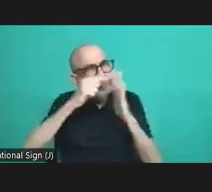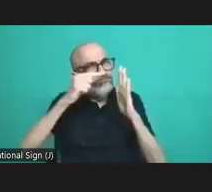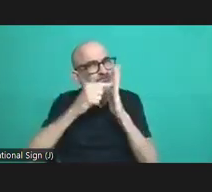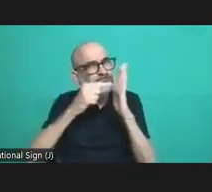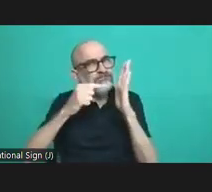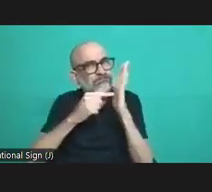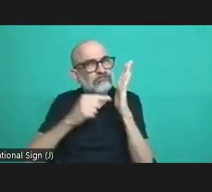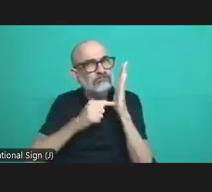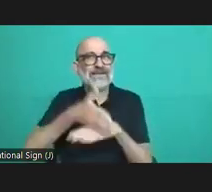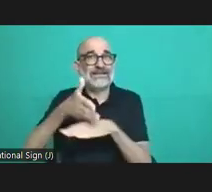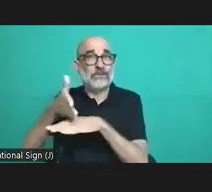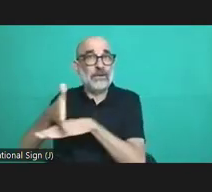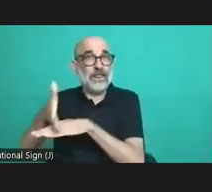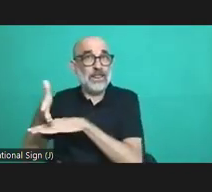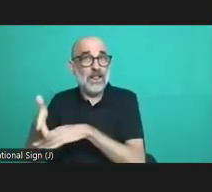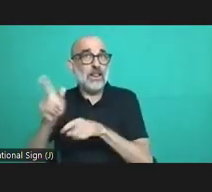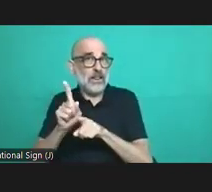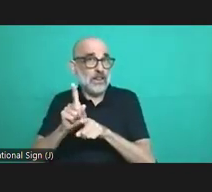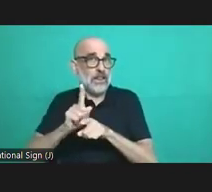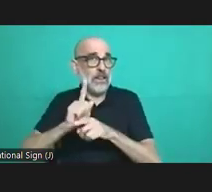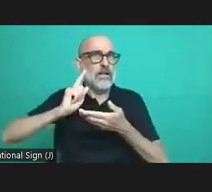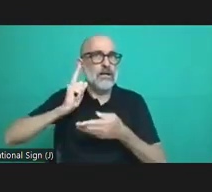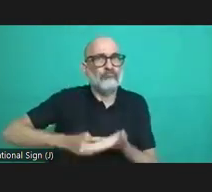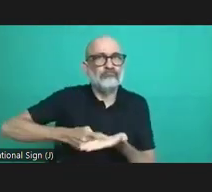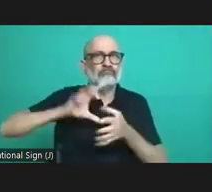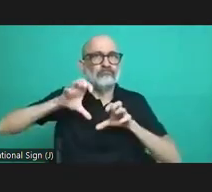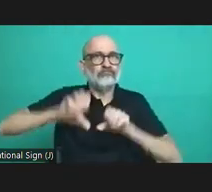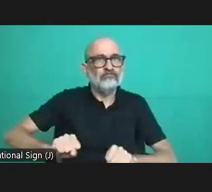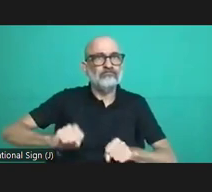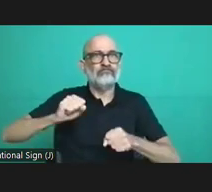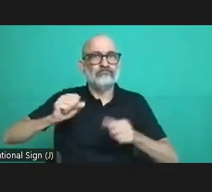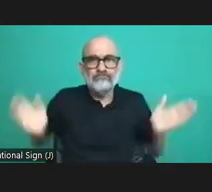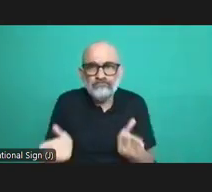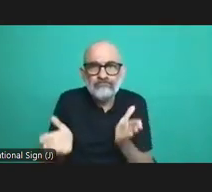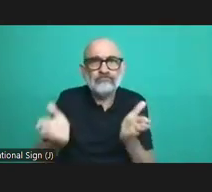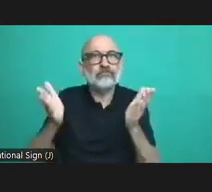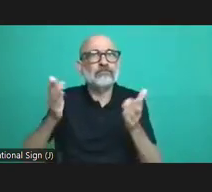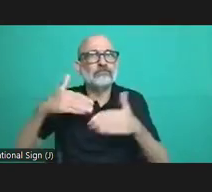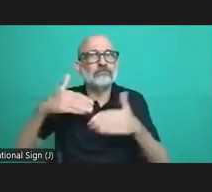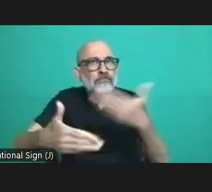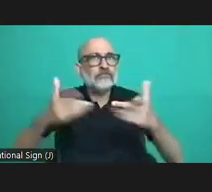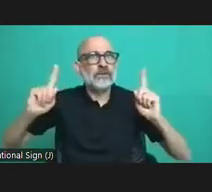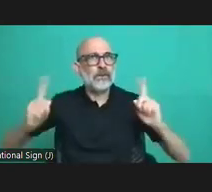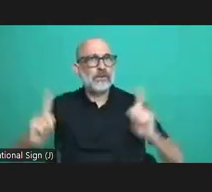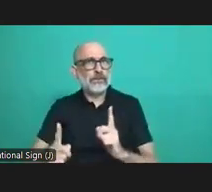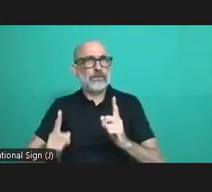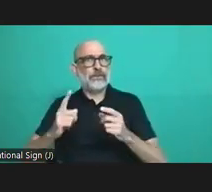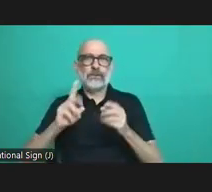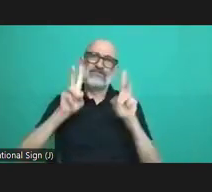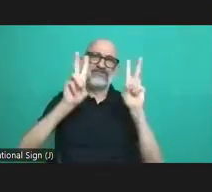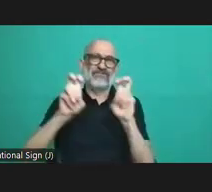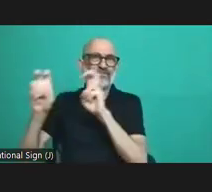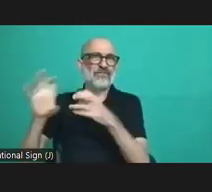promote healthy behaviors. I'll come back to this. I'll just mention the other 3. Management and promotion of interventions on the